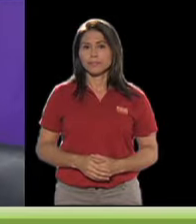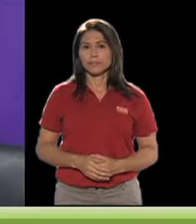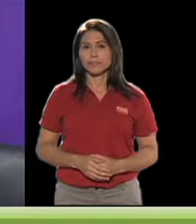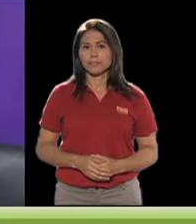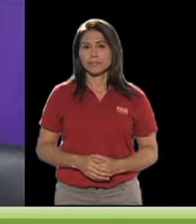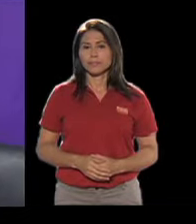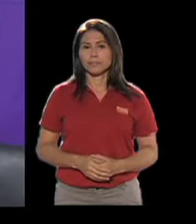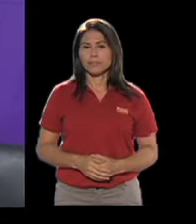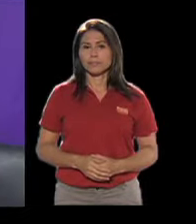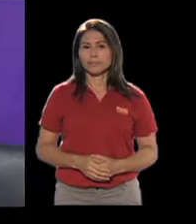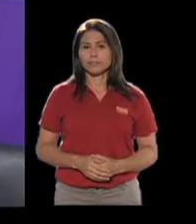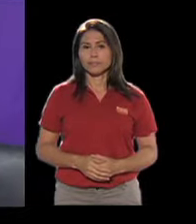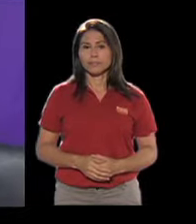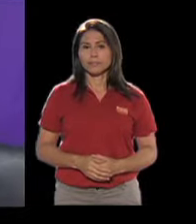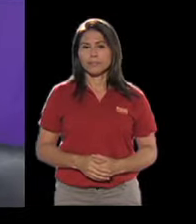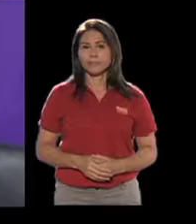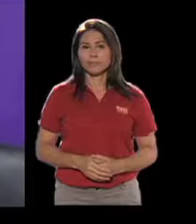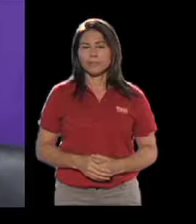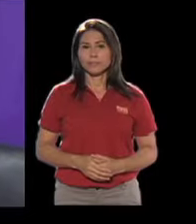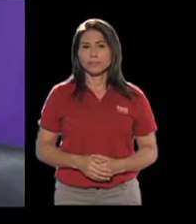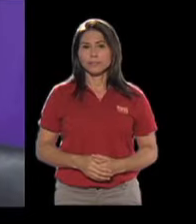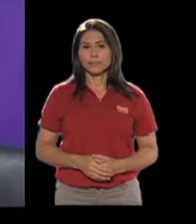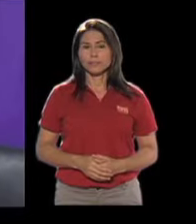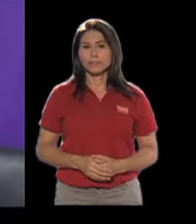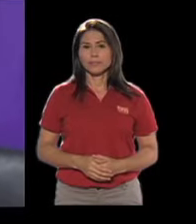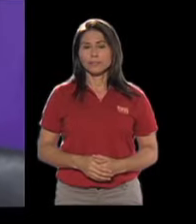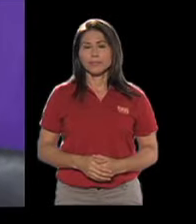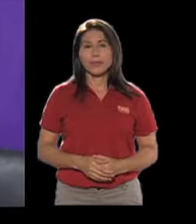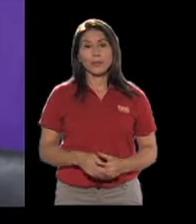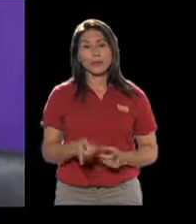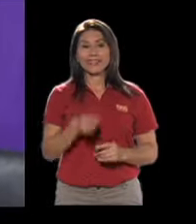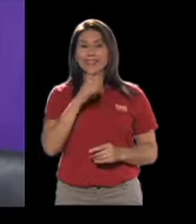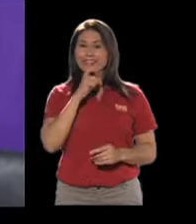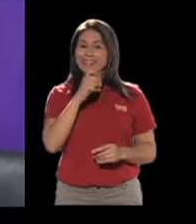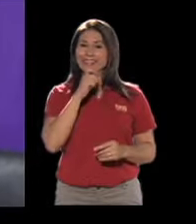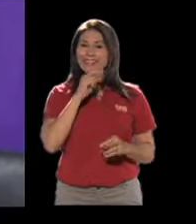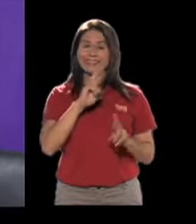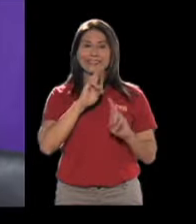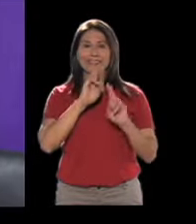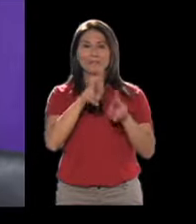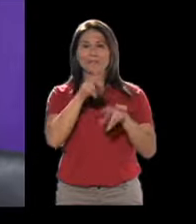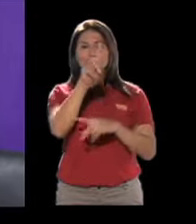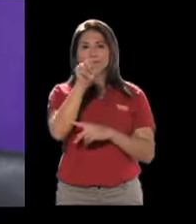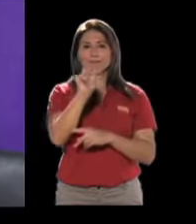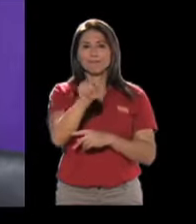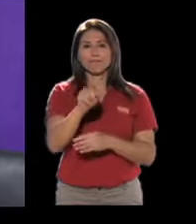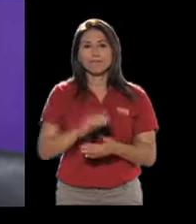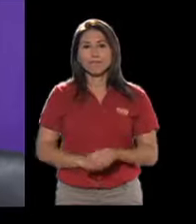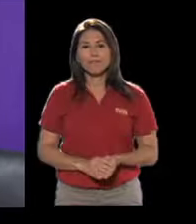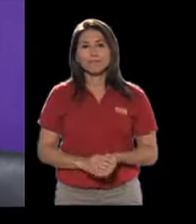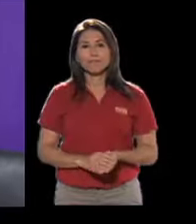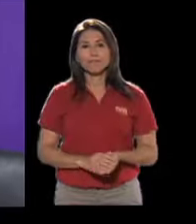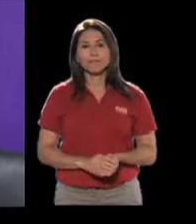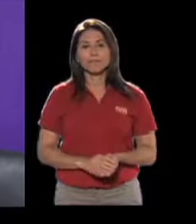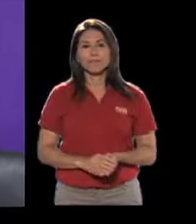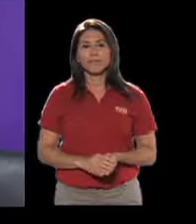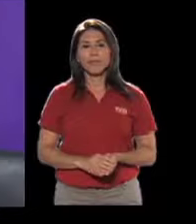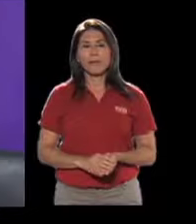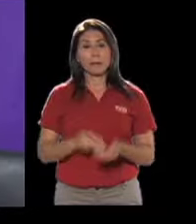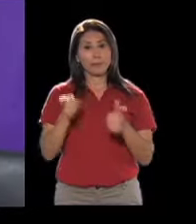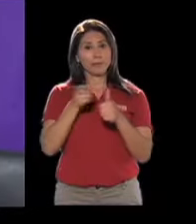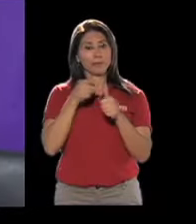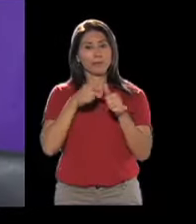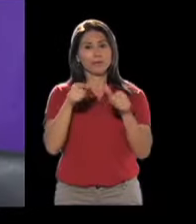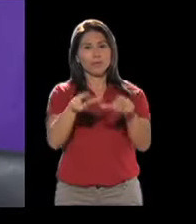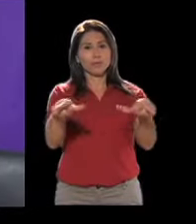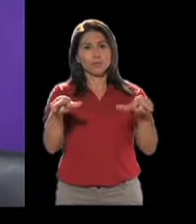Well, it's a very difficult question to answer. Es una simply pregunta muy because, difícil de contestar, first of all, porque